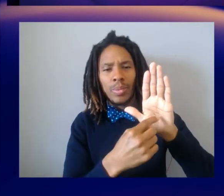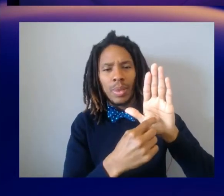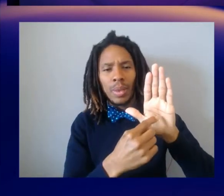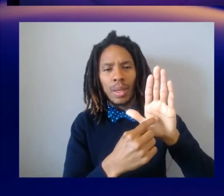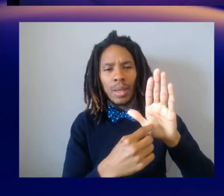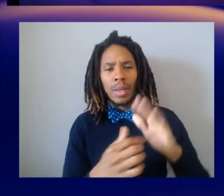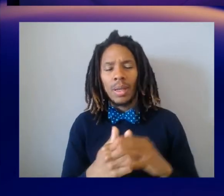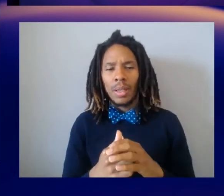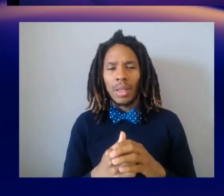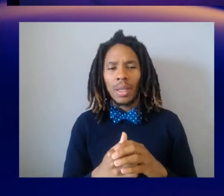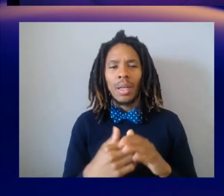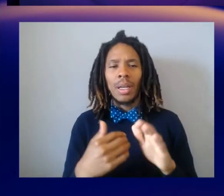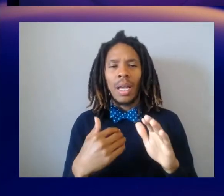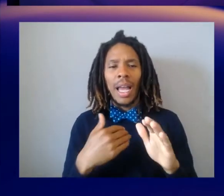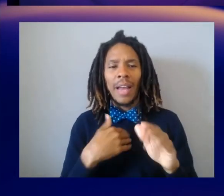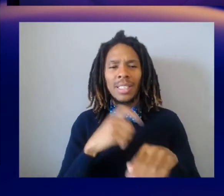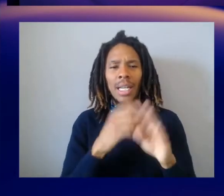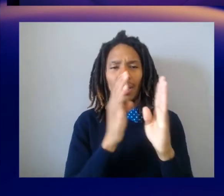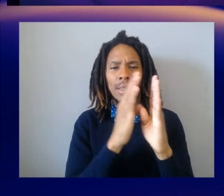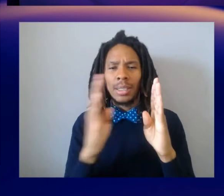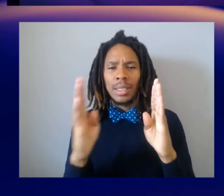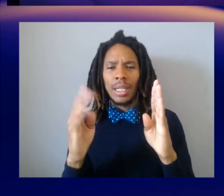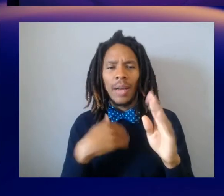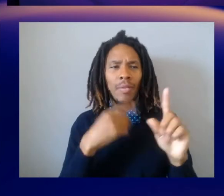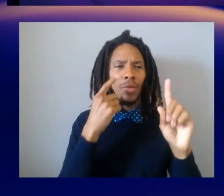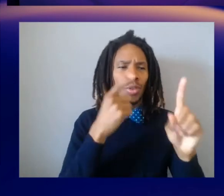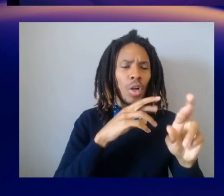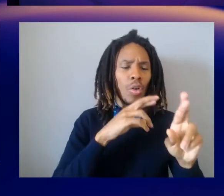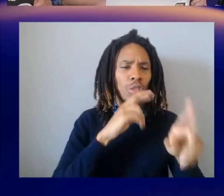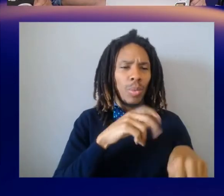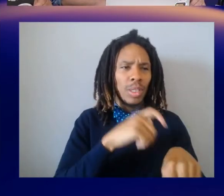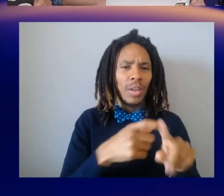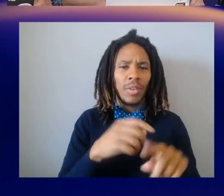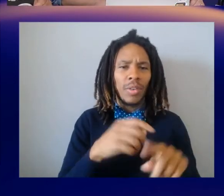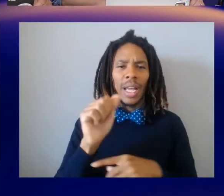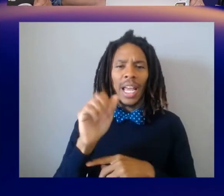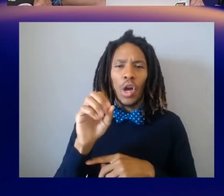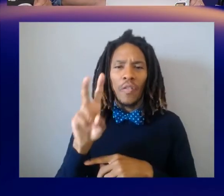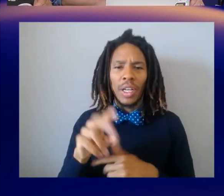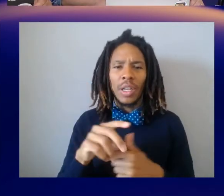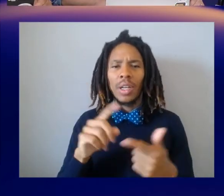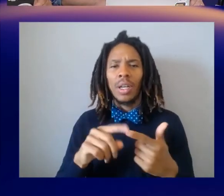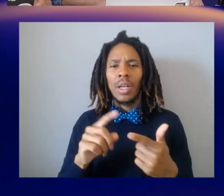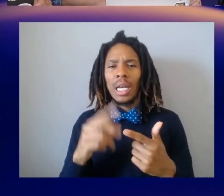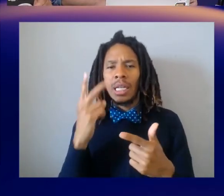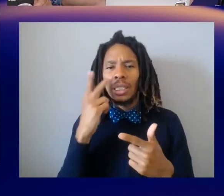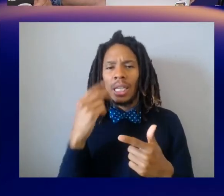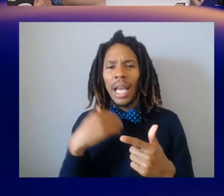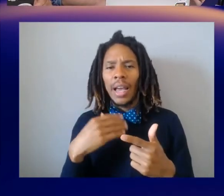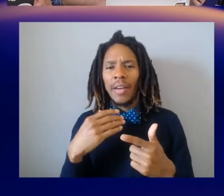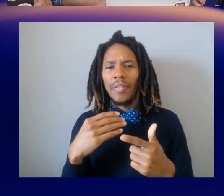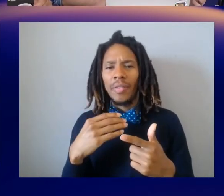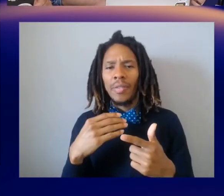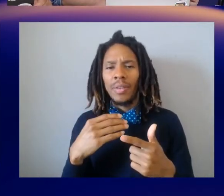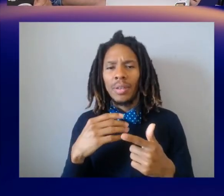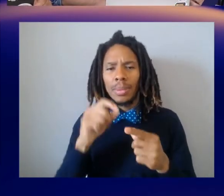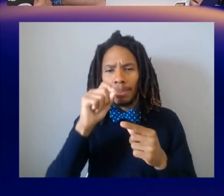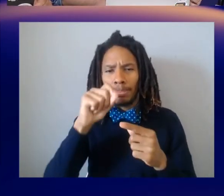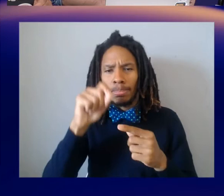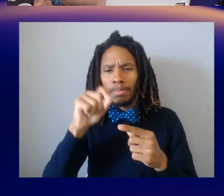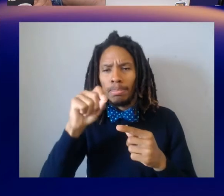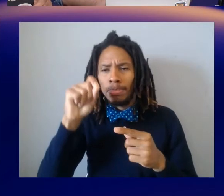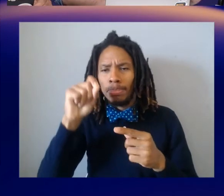have some time series. We're looking at our target response time from our different ALBs, and we can see where we have specifically like